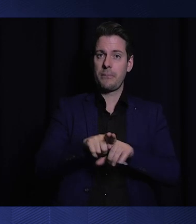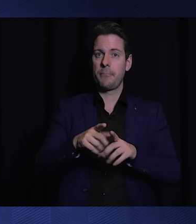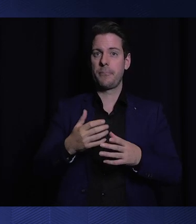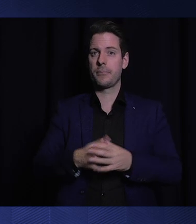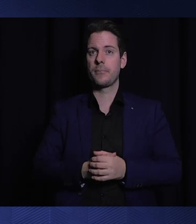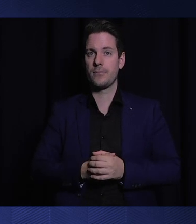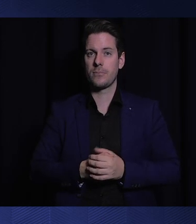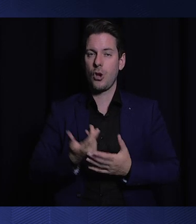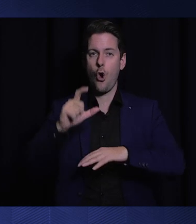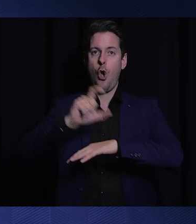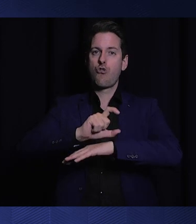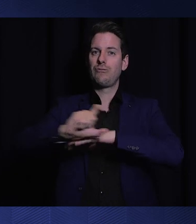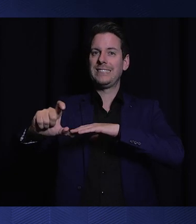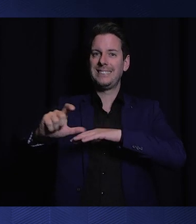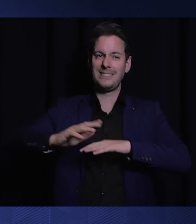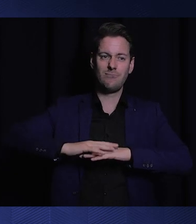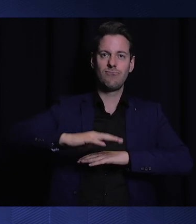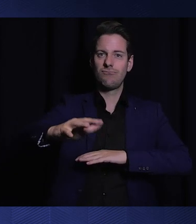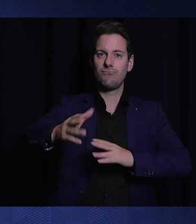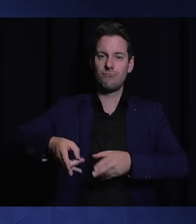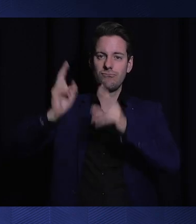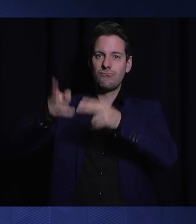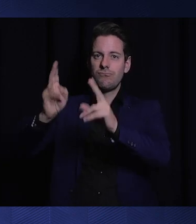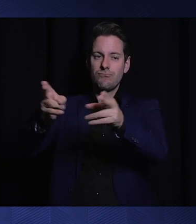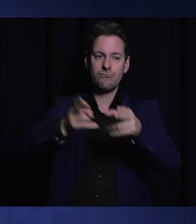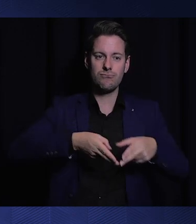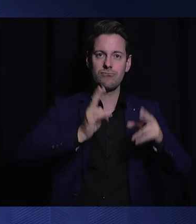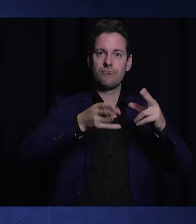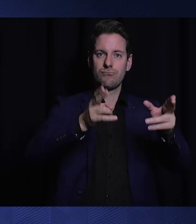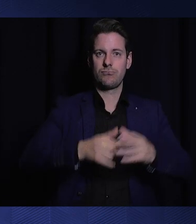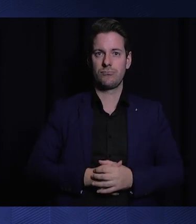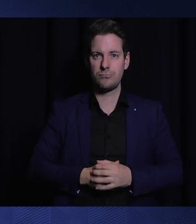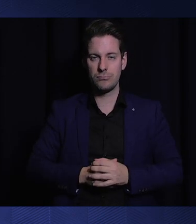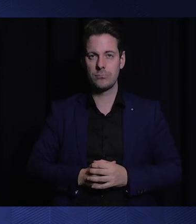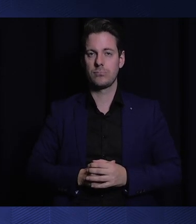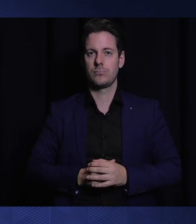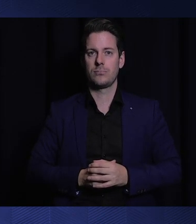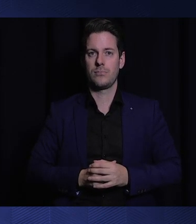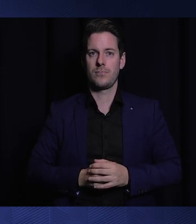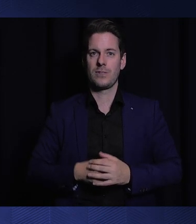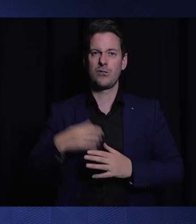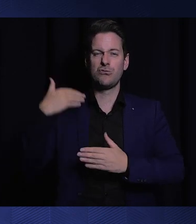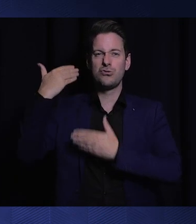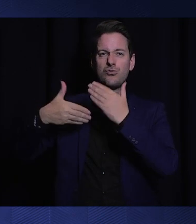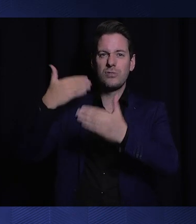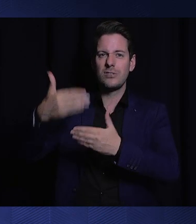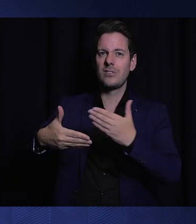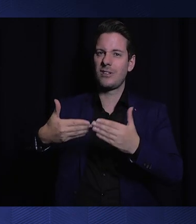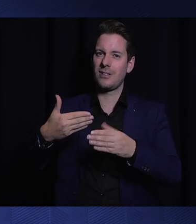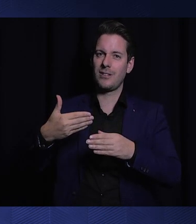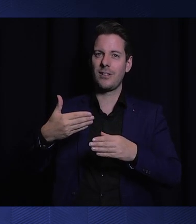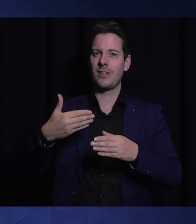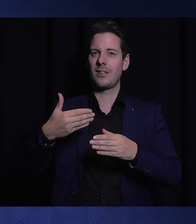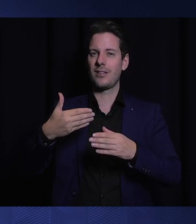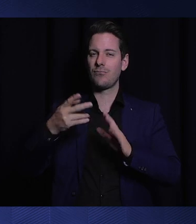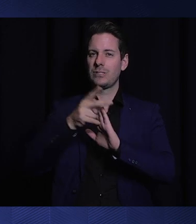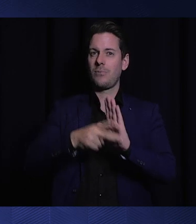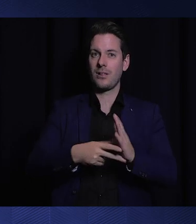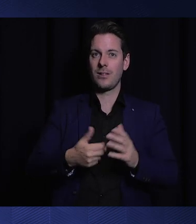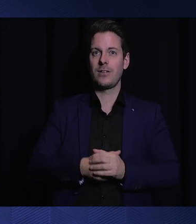concrete city instead of the traditional fast drainage principle. Sponge city